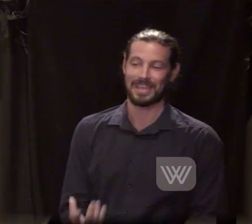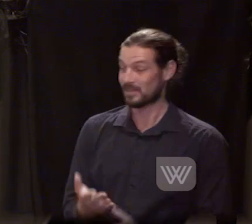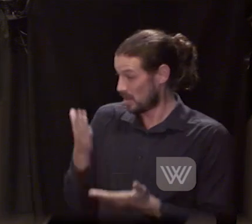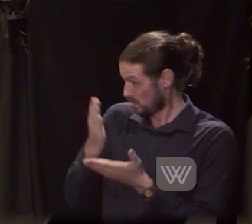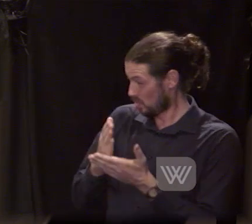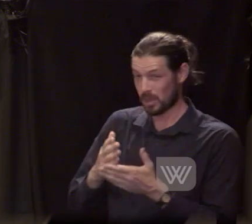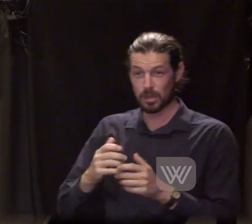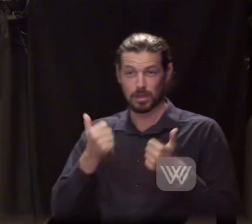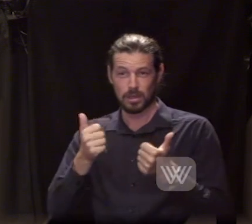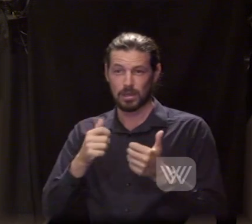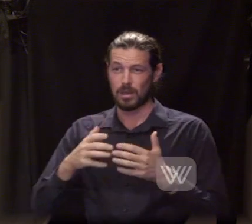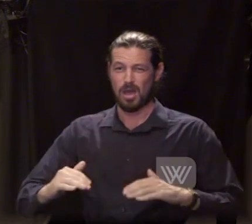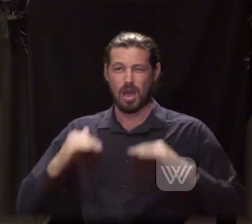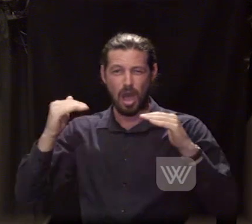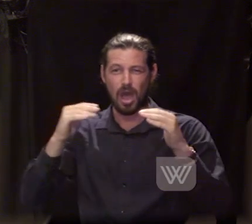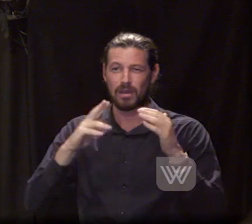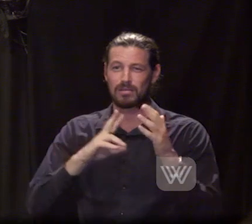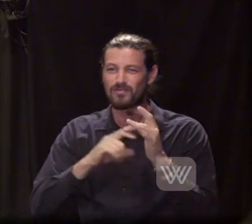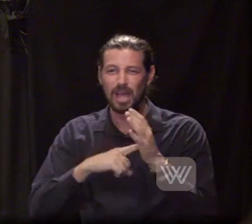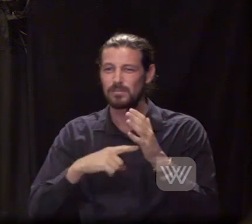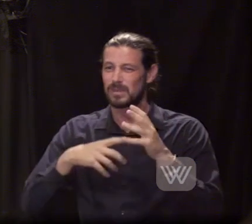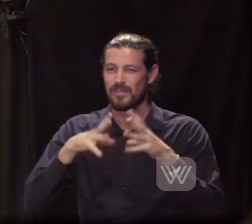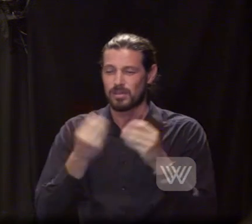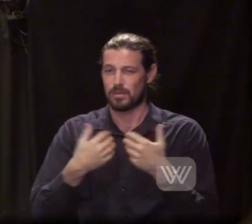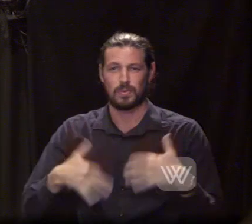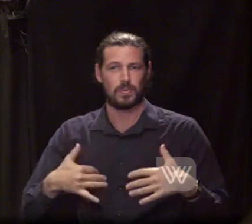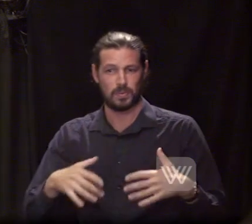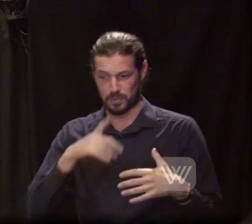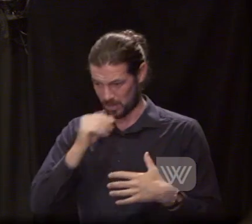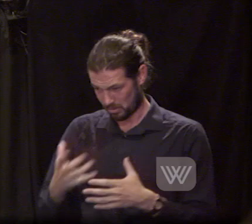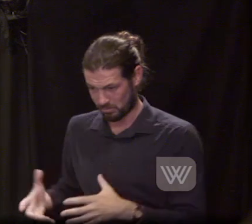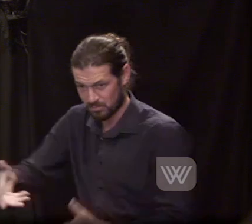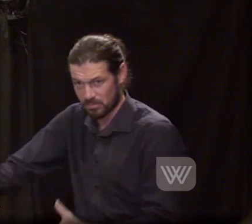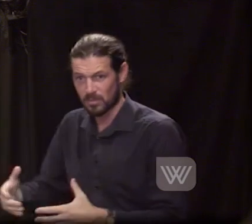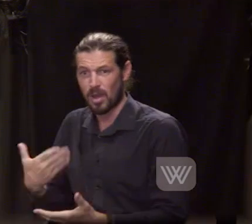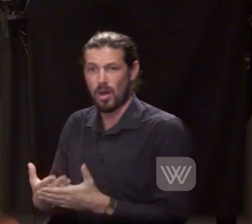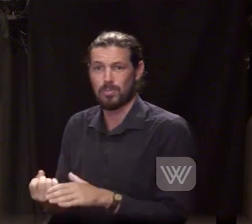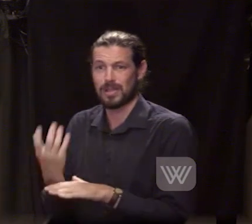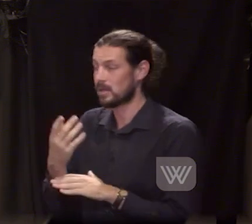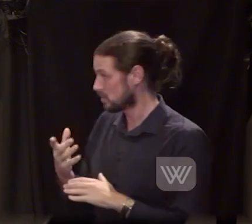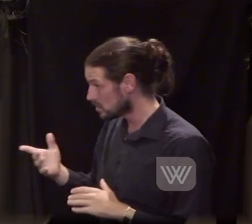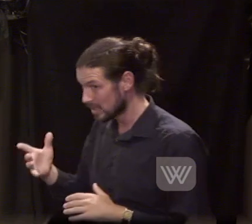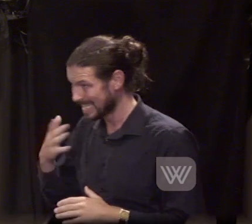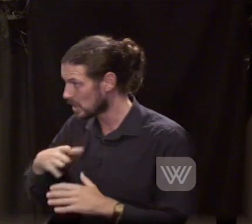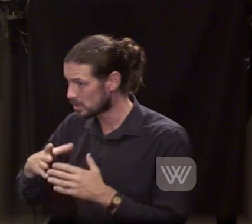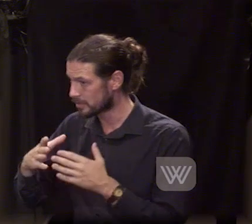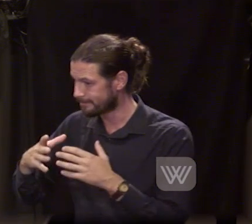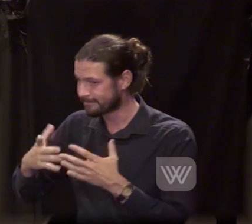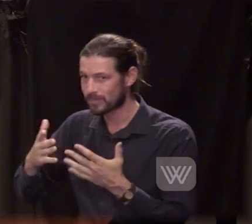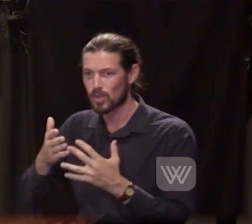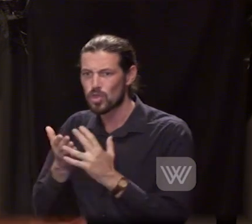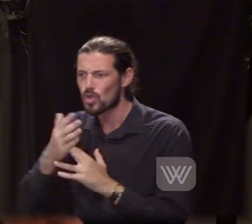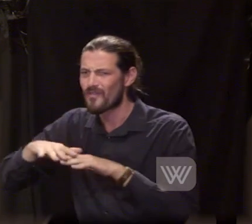and we just flush it down the water. You don't have to treat it? No. Like, you can literally pee on it? Yeah, I mean, you should aim for the